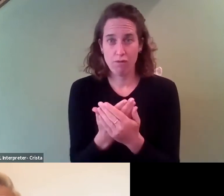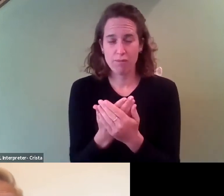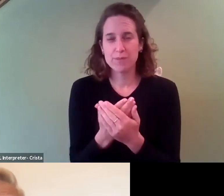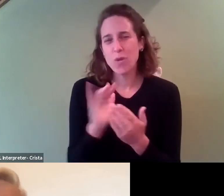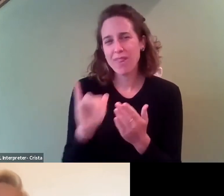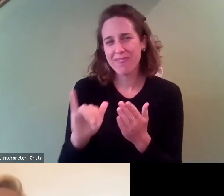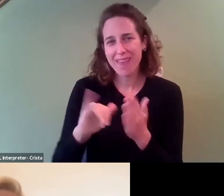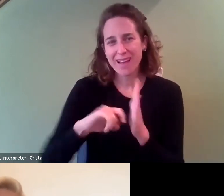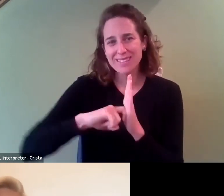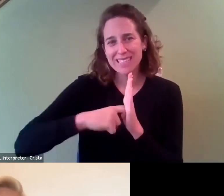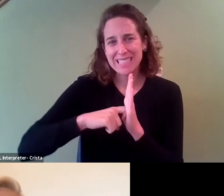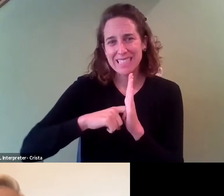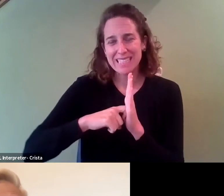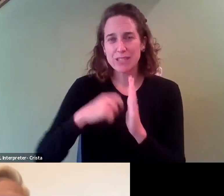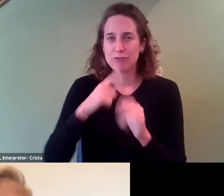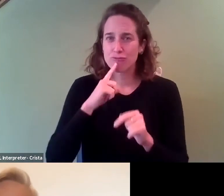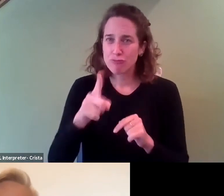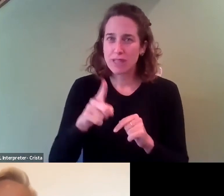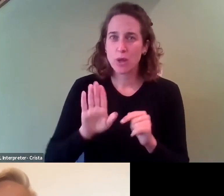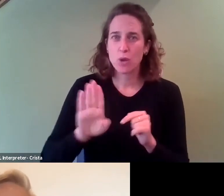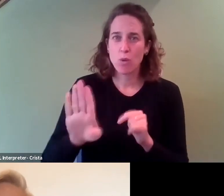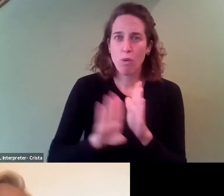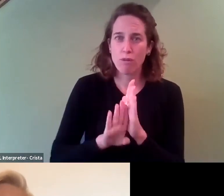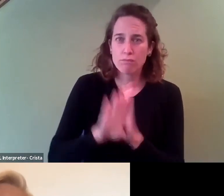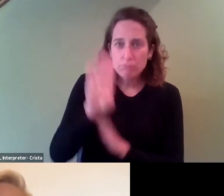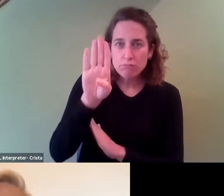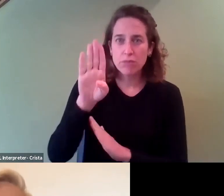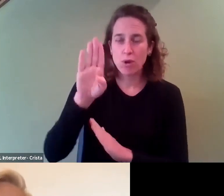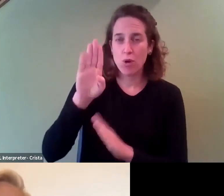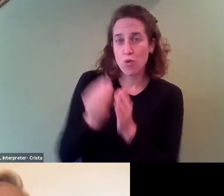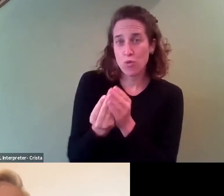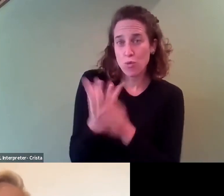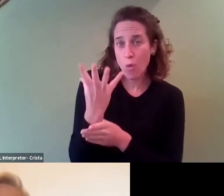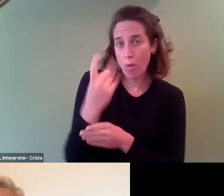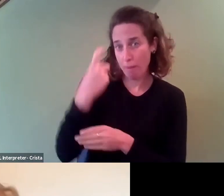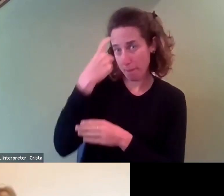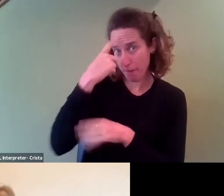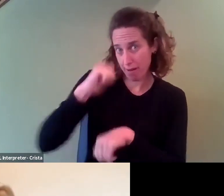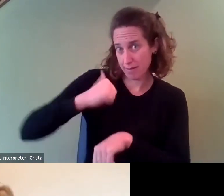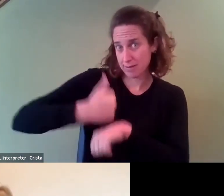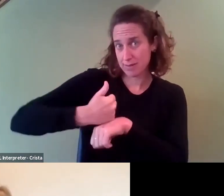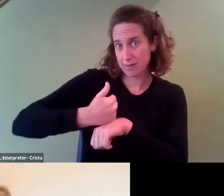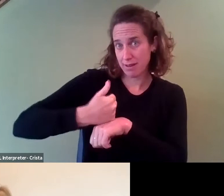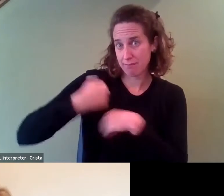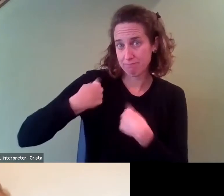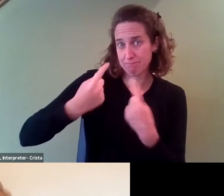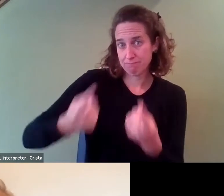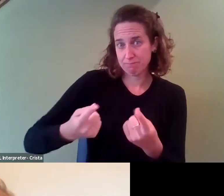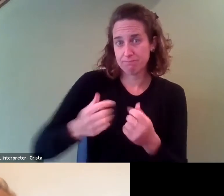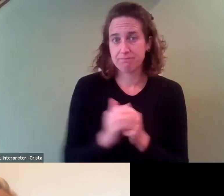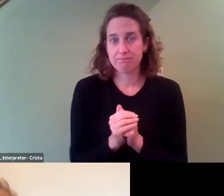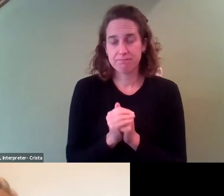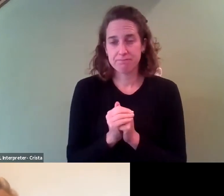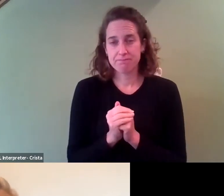of citizenship or growth mindset approach of the last 7 months. I do think